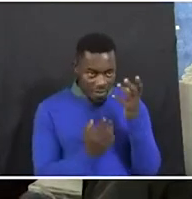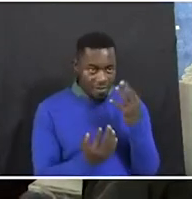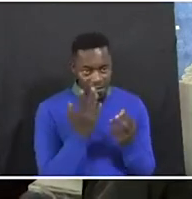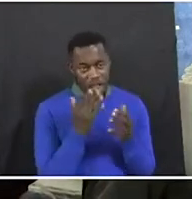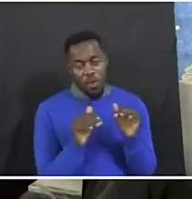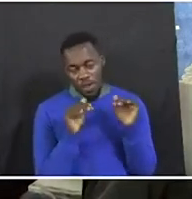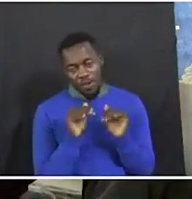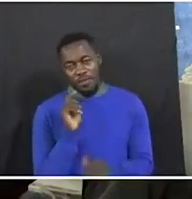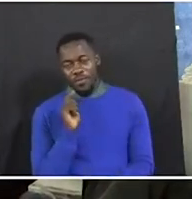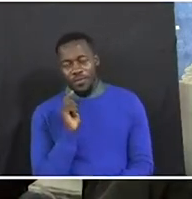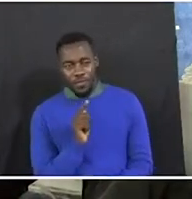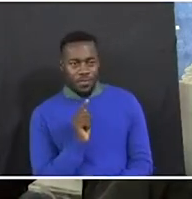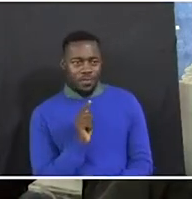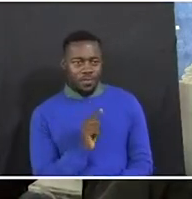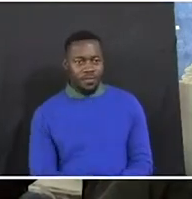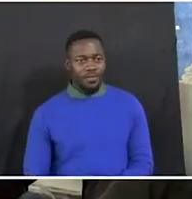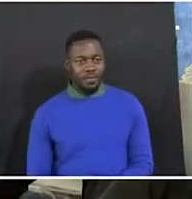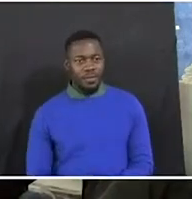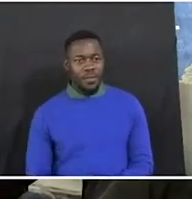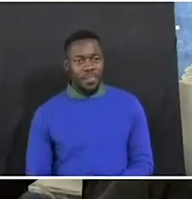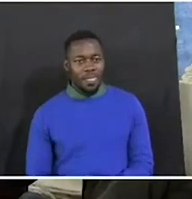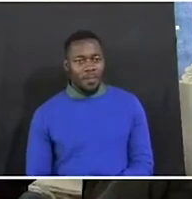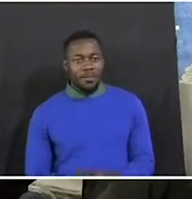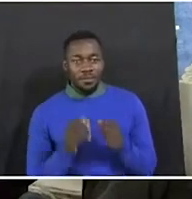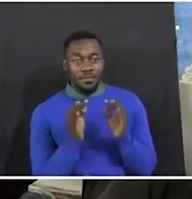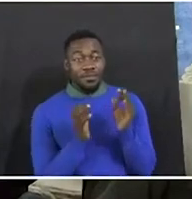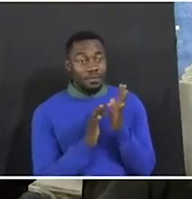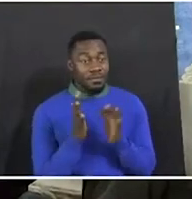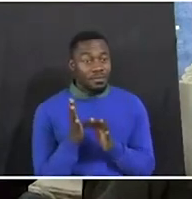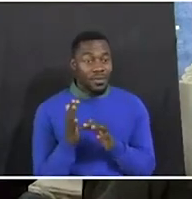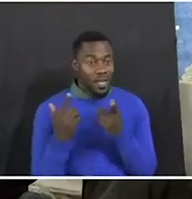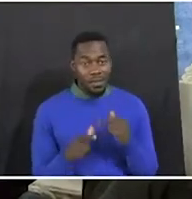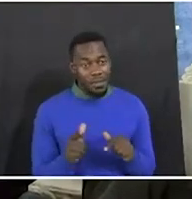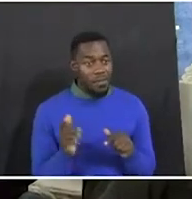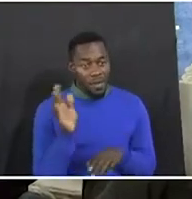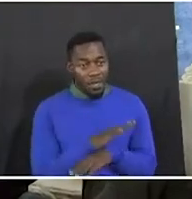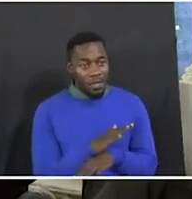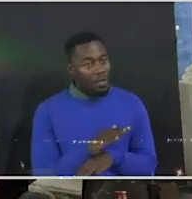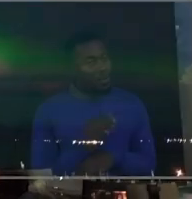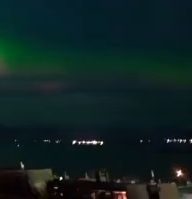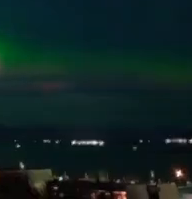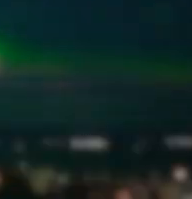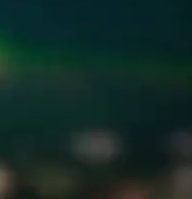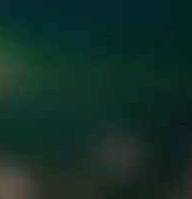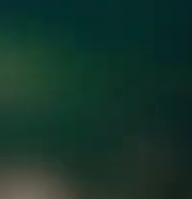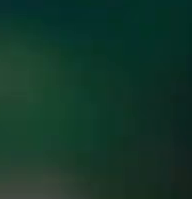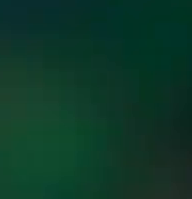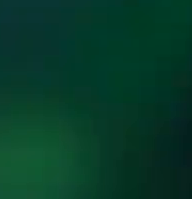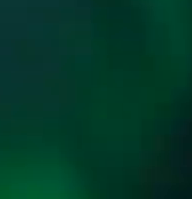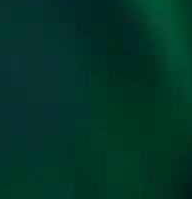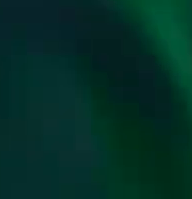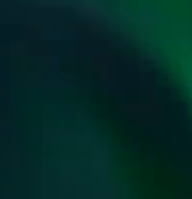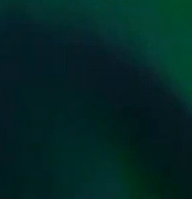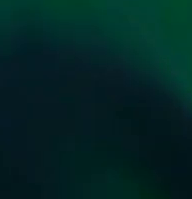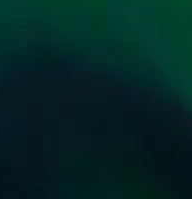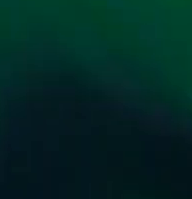And when they begin to pour, none of us will be safe. We will be running here and there, but there will be no safety anywhere, dear saint.